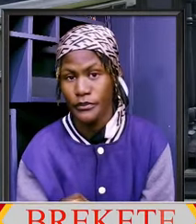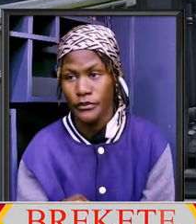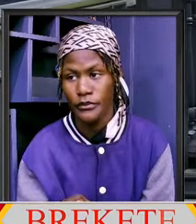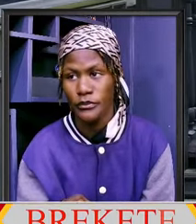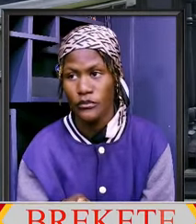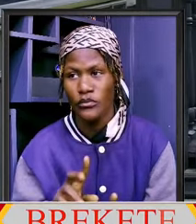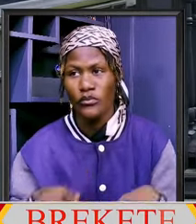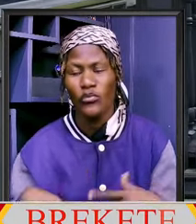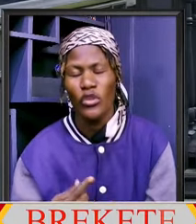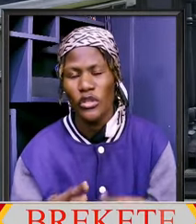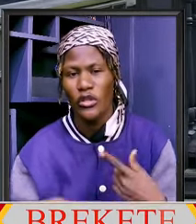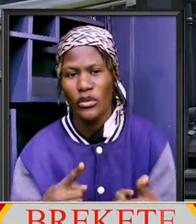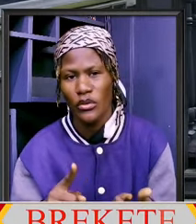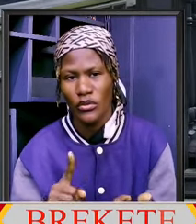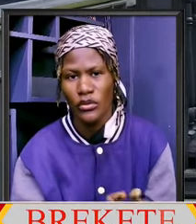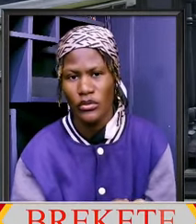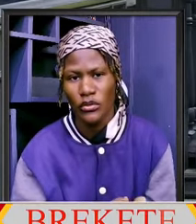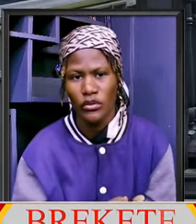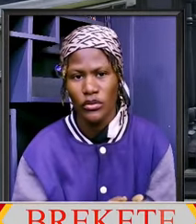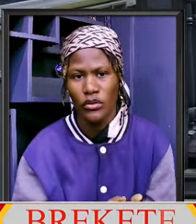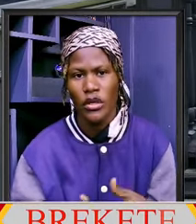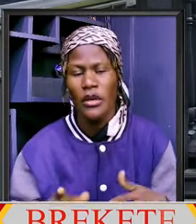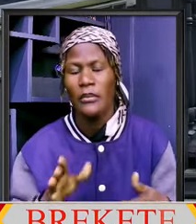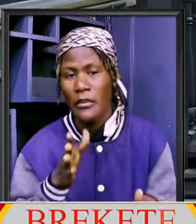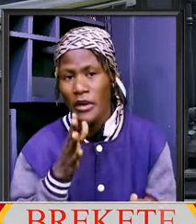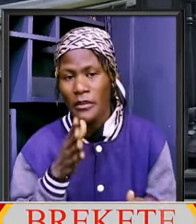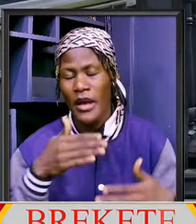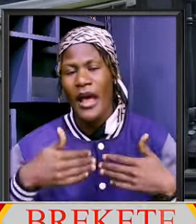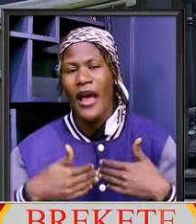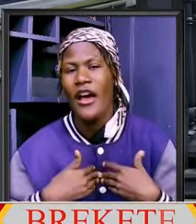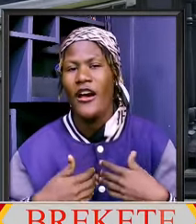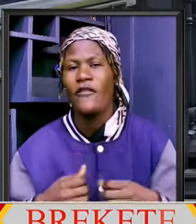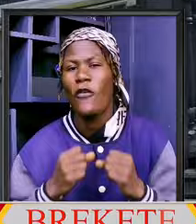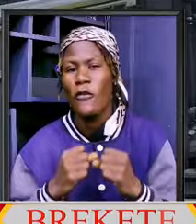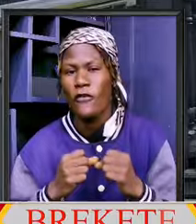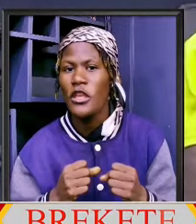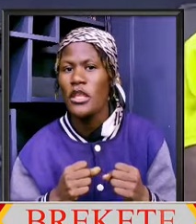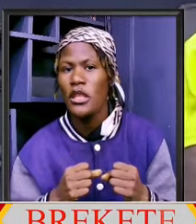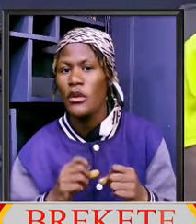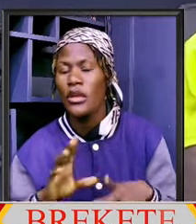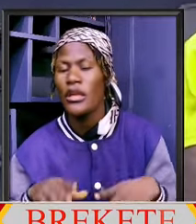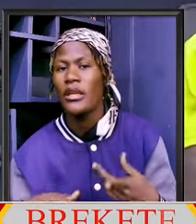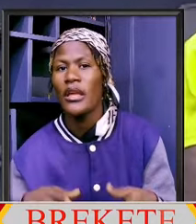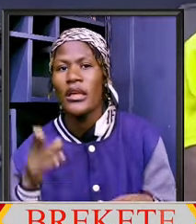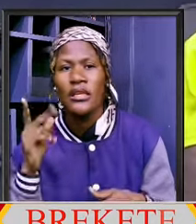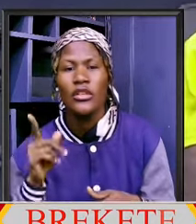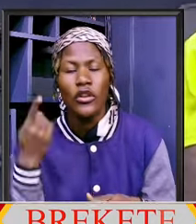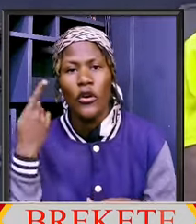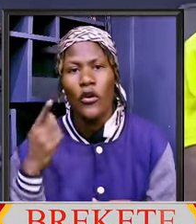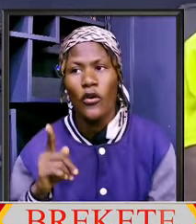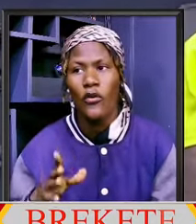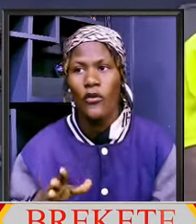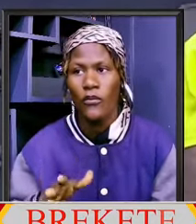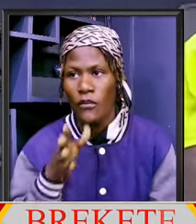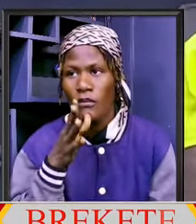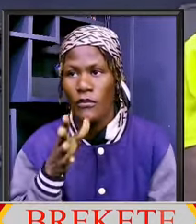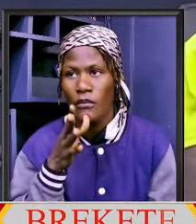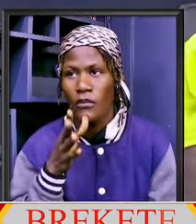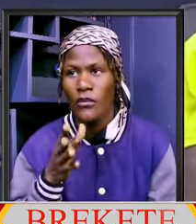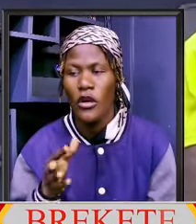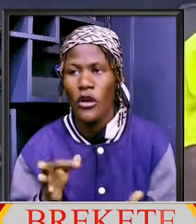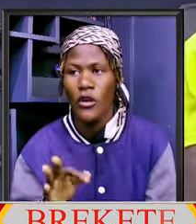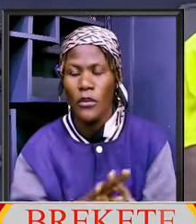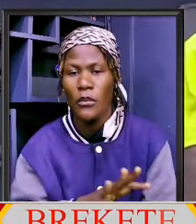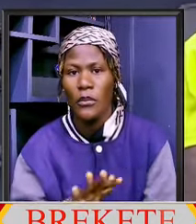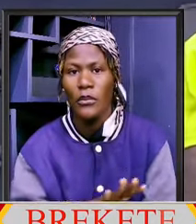where they don't go, where Mama get confidence. Yes. Where they get history of Mama. Even her folder is there. Even her folder is